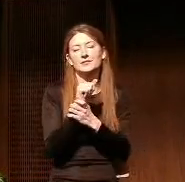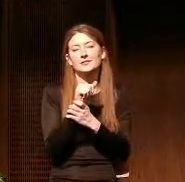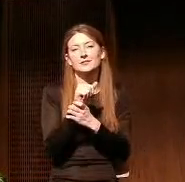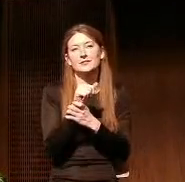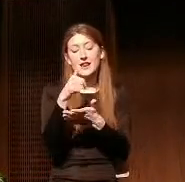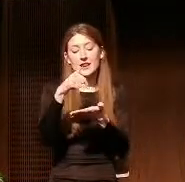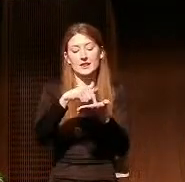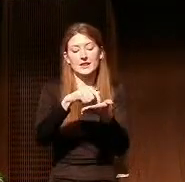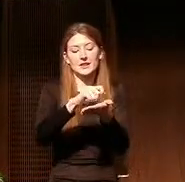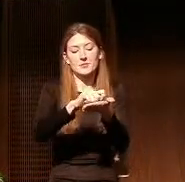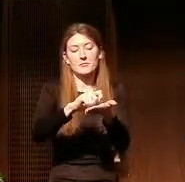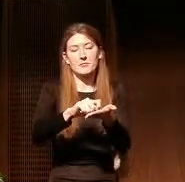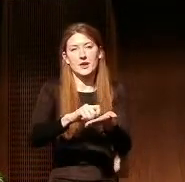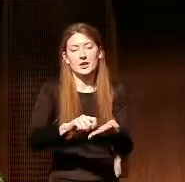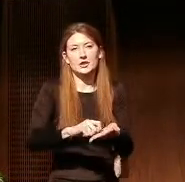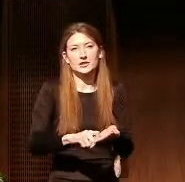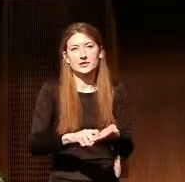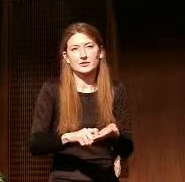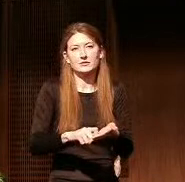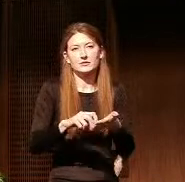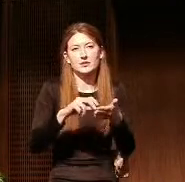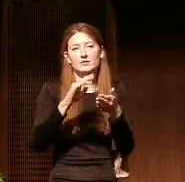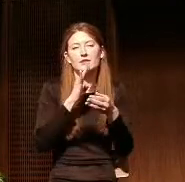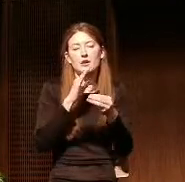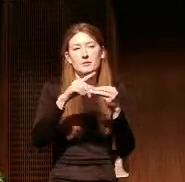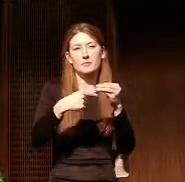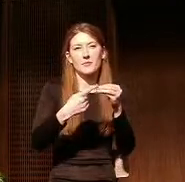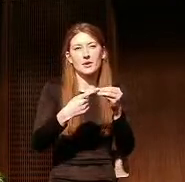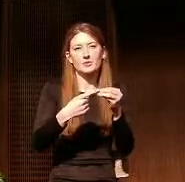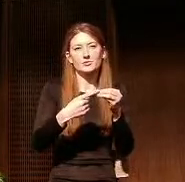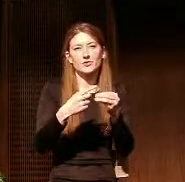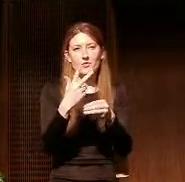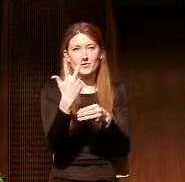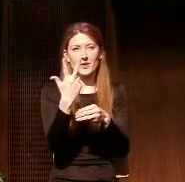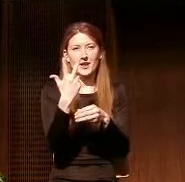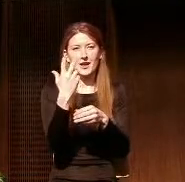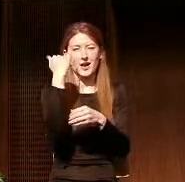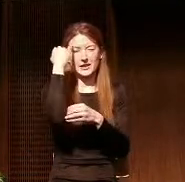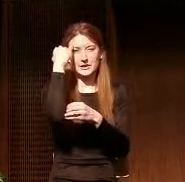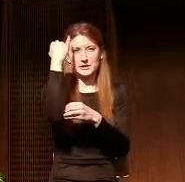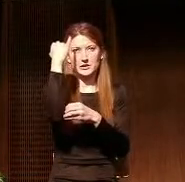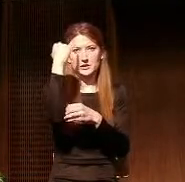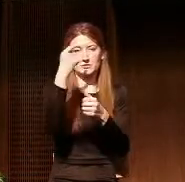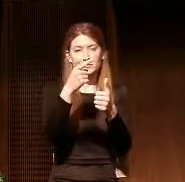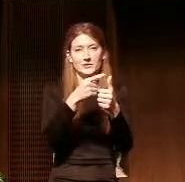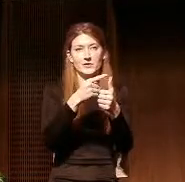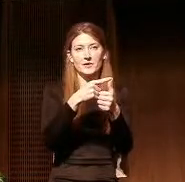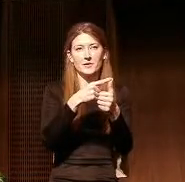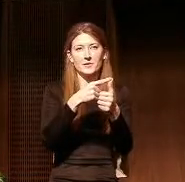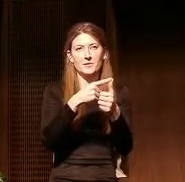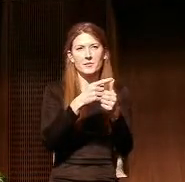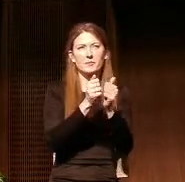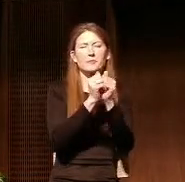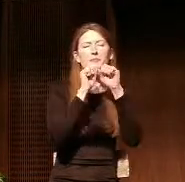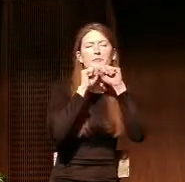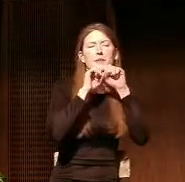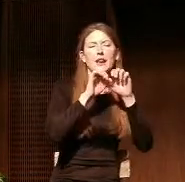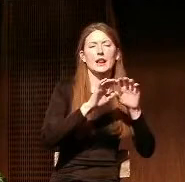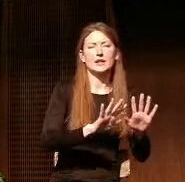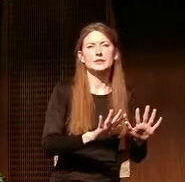This passage deals with three ideas. First of all, it deals with blessing.